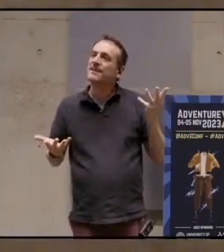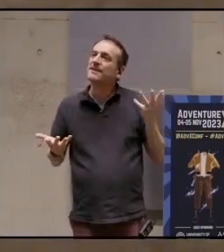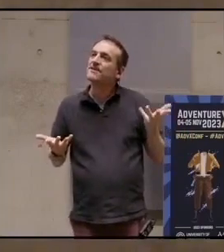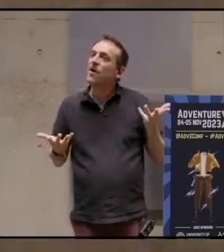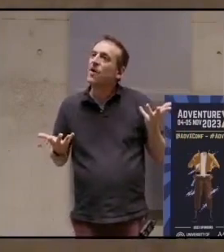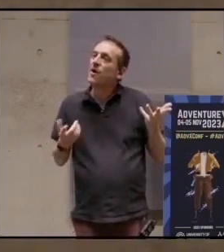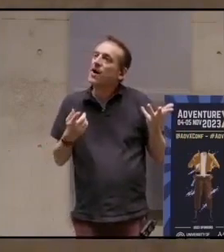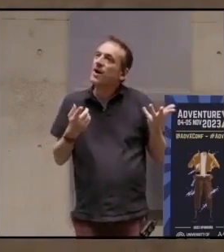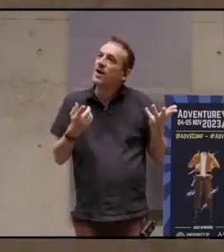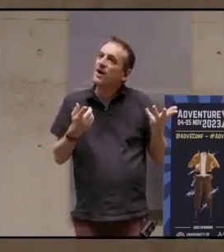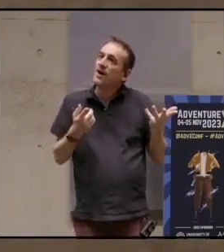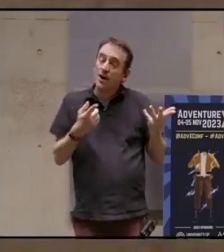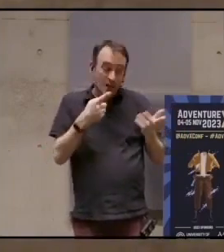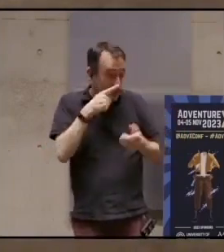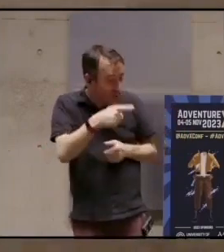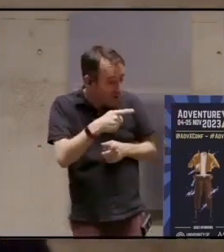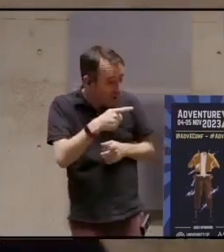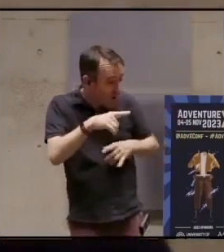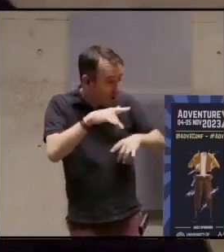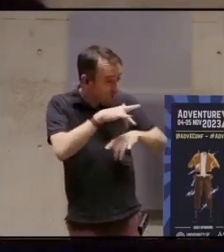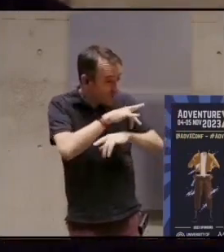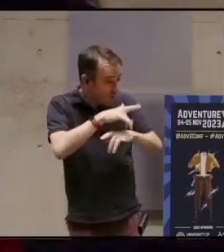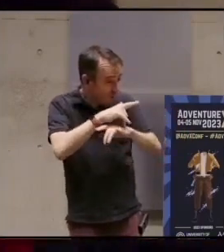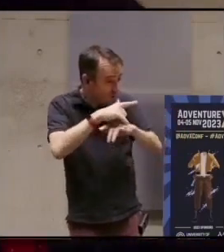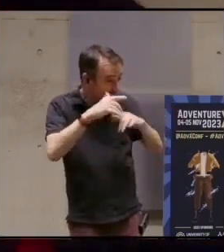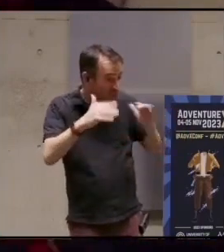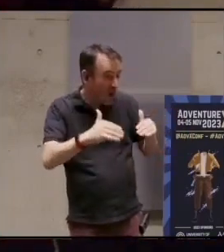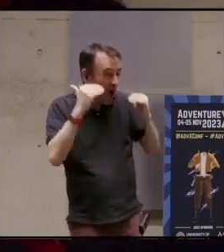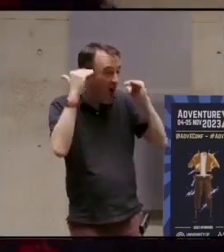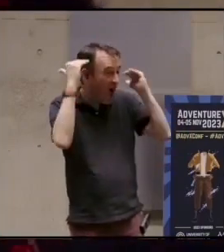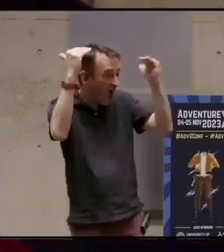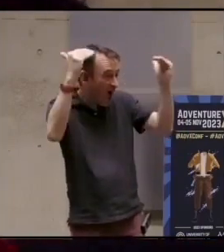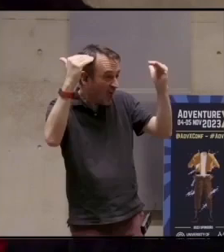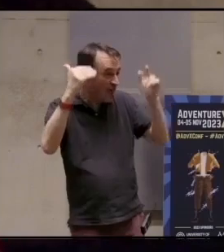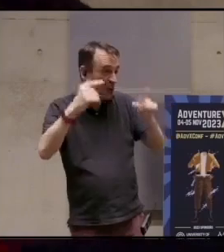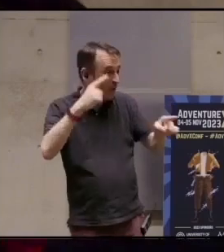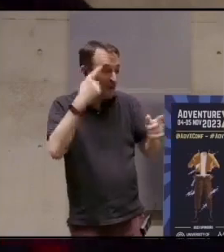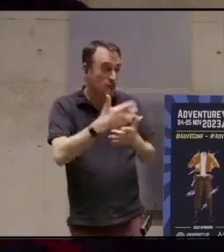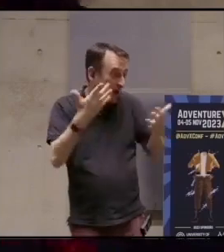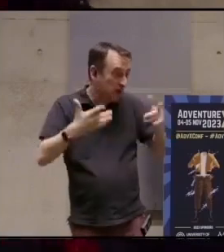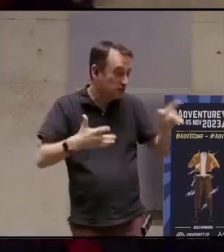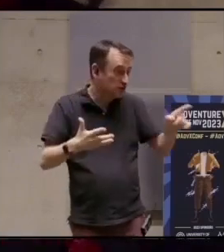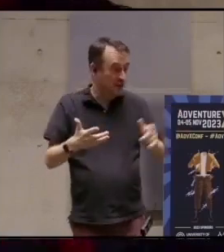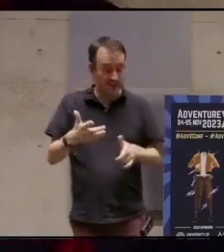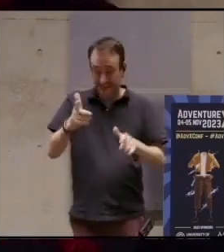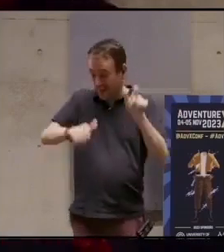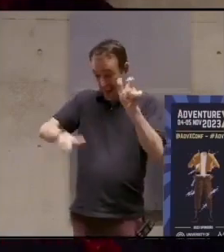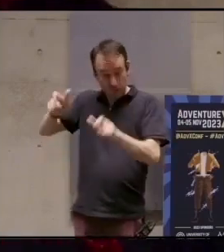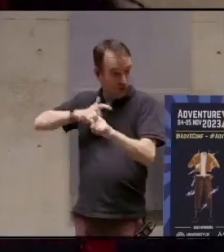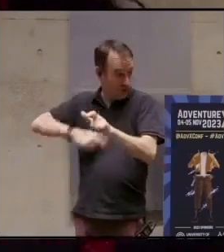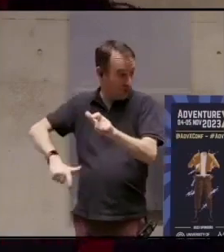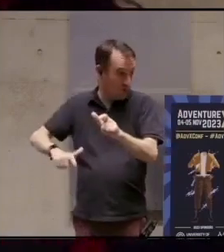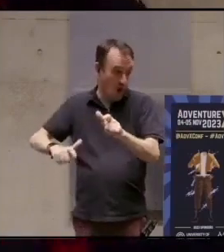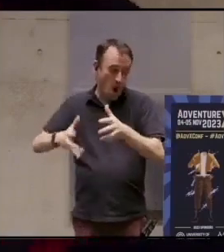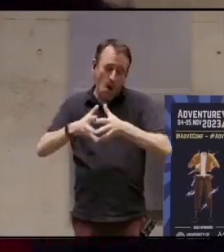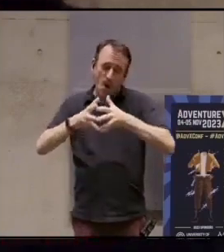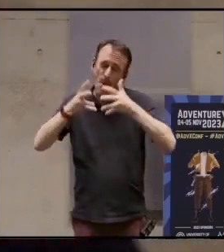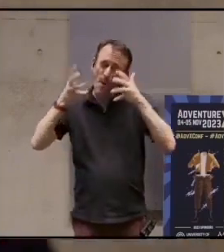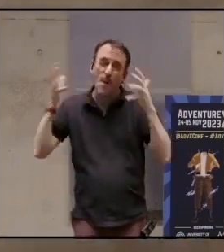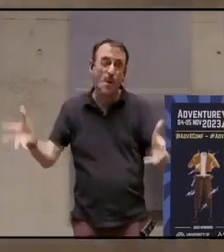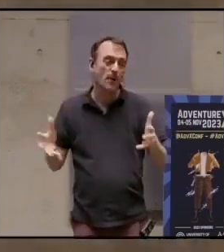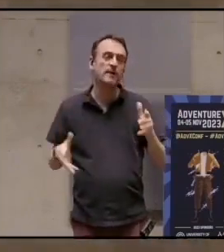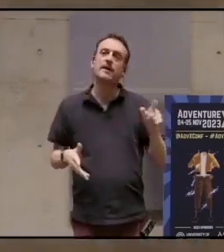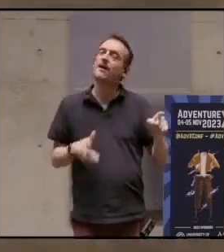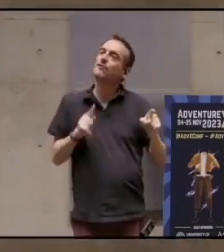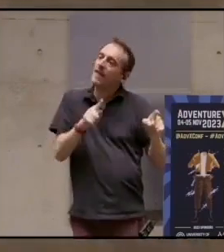a performance that is too over the top. Everything is larger than life. These are pulp characters. And that was a really important thing to establish about the